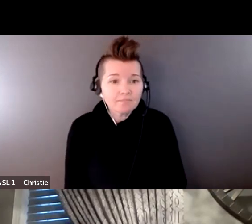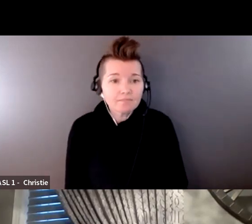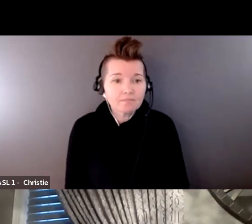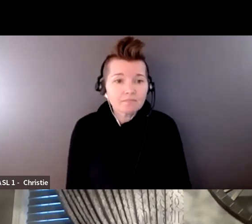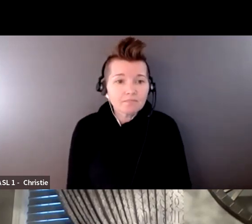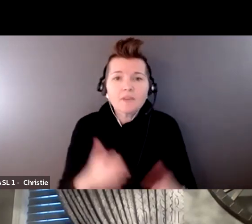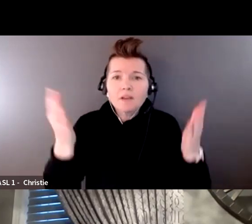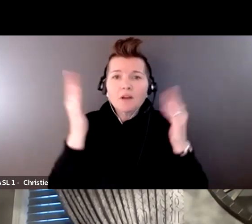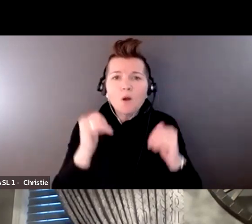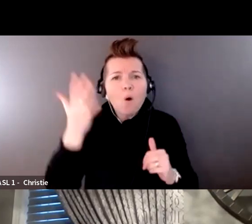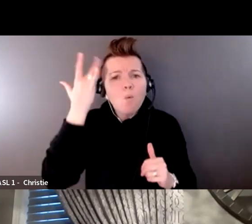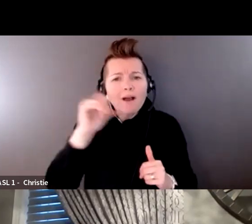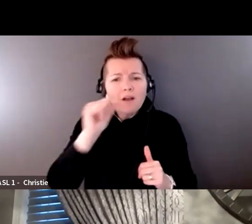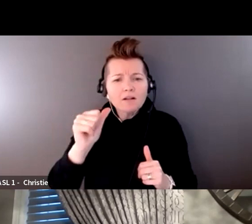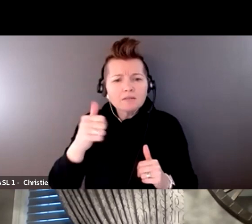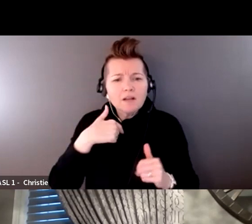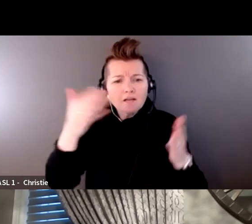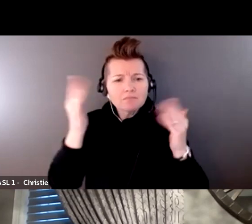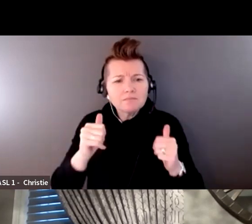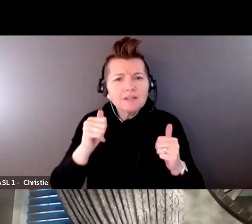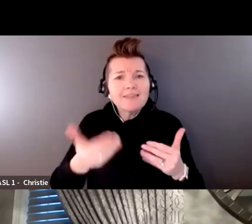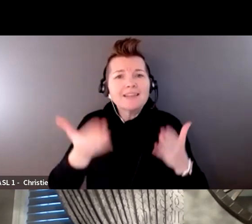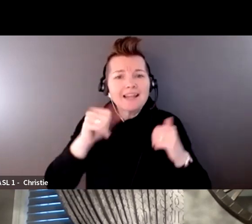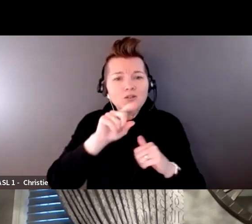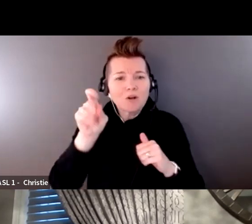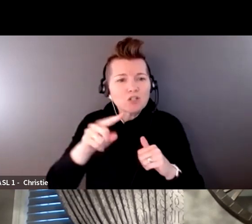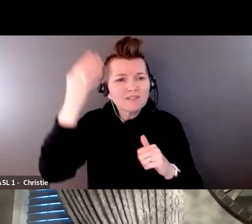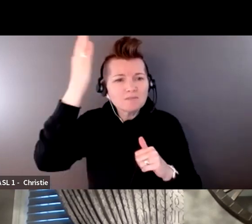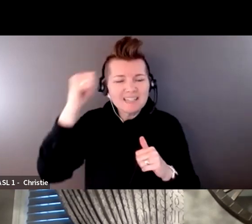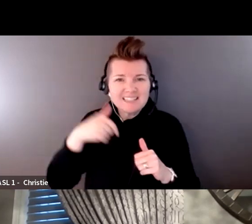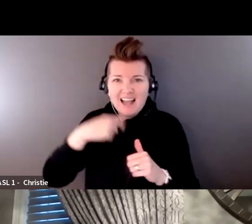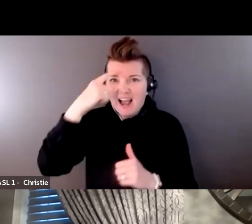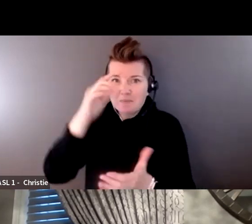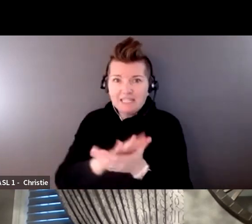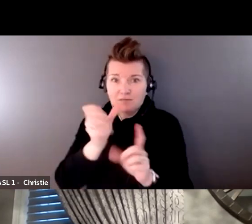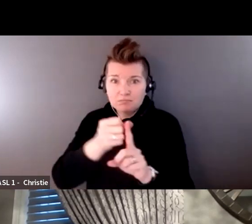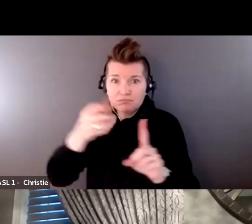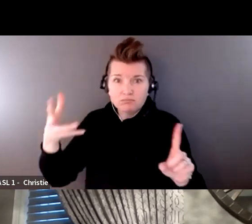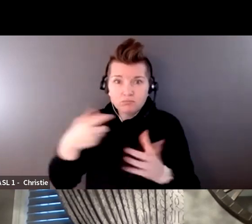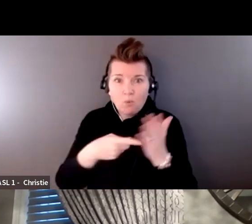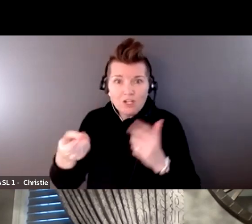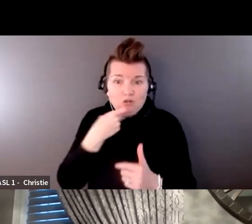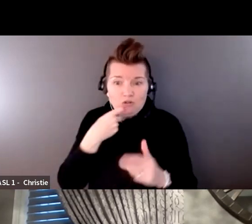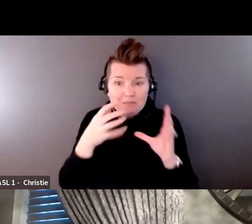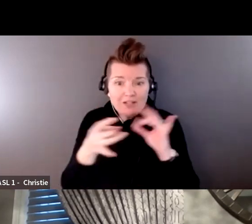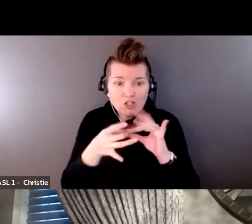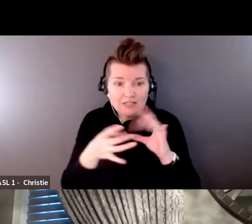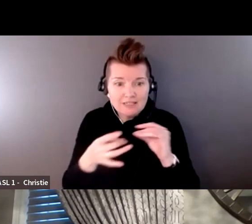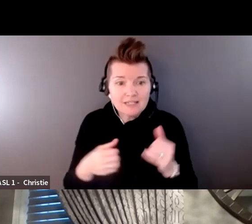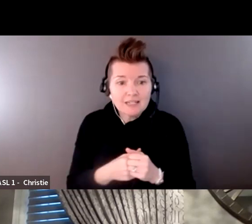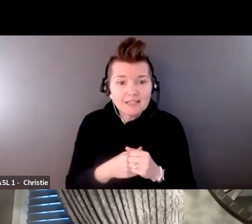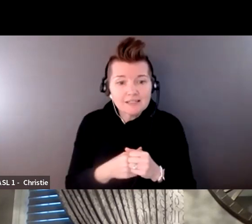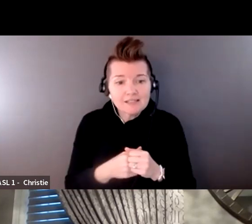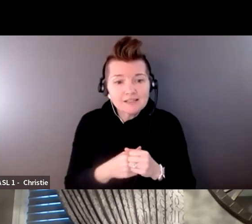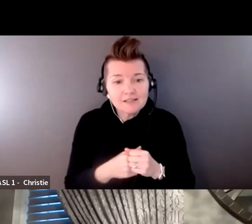the next question? I think it'll mend well to a lot of what you touched on, Delaney. With today's greater theme